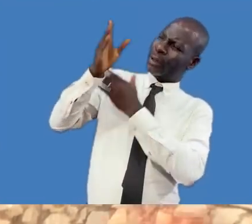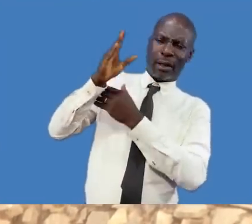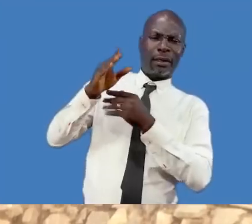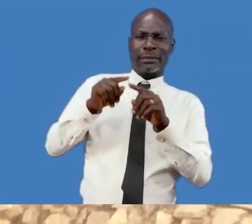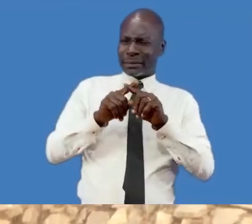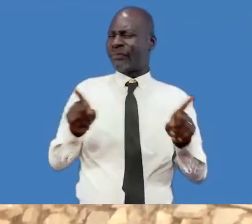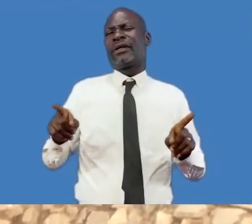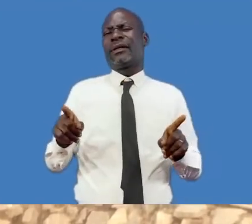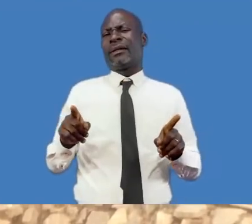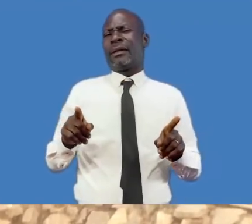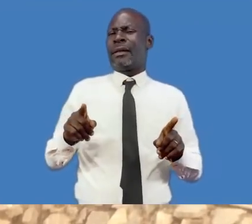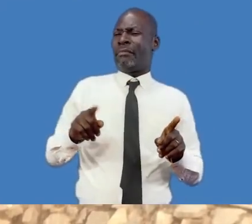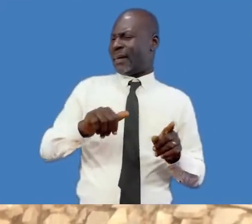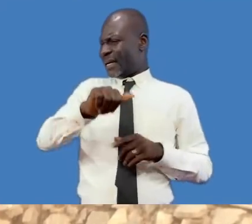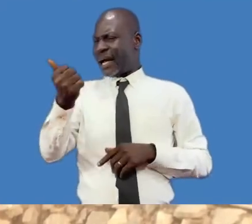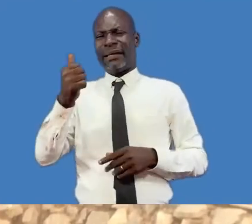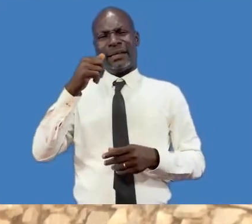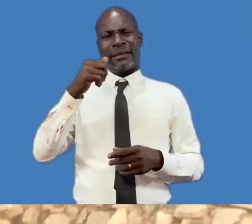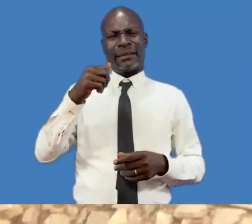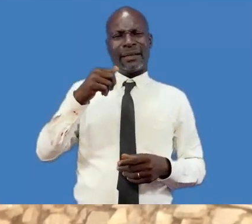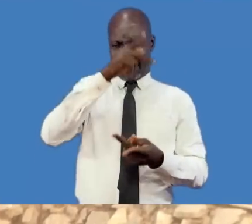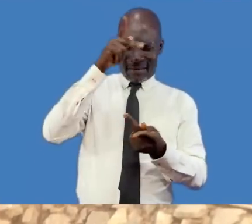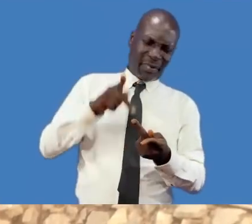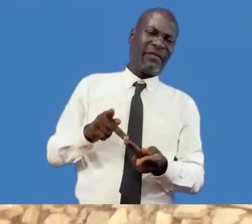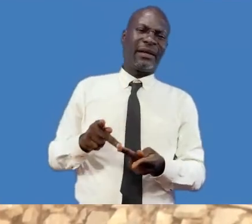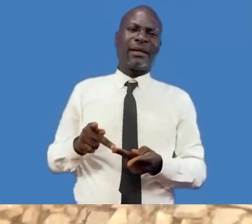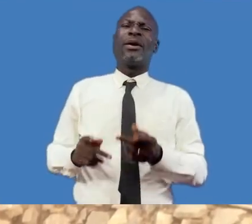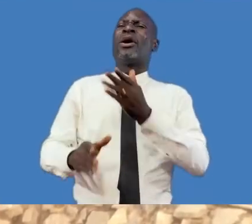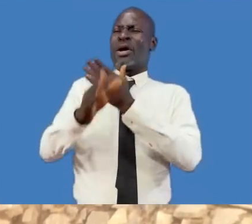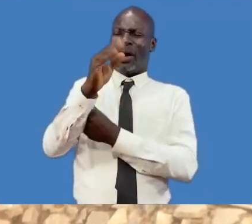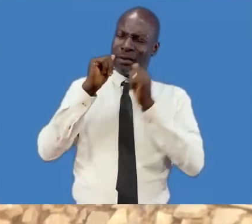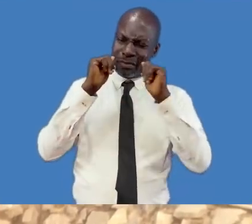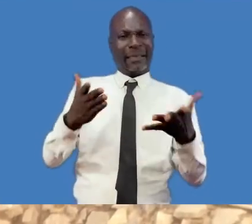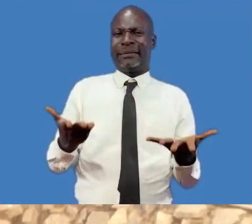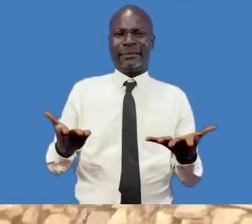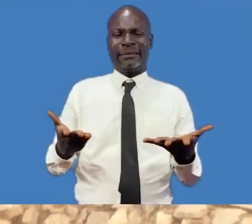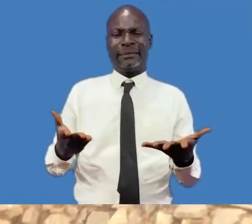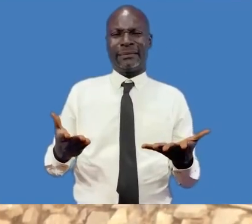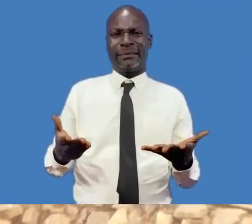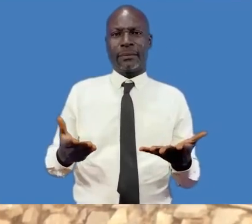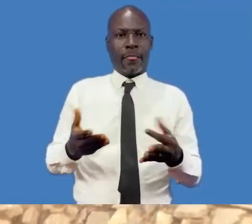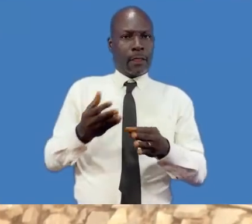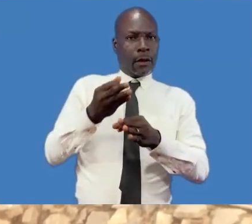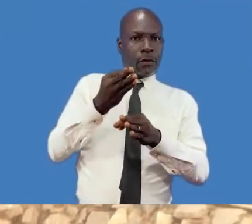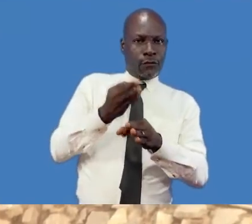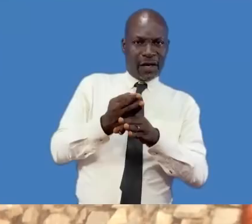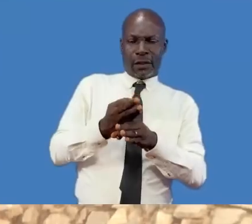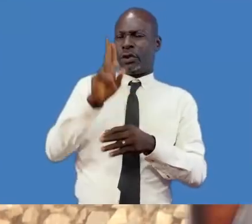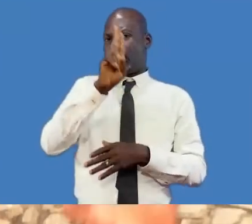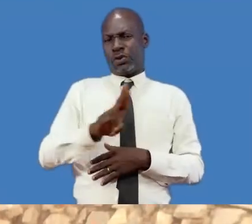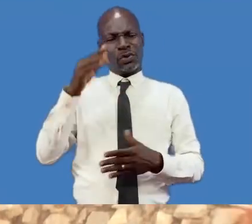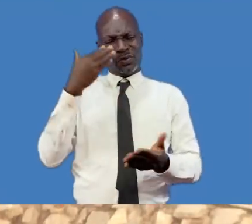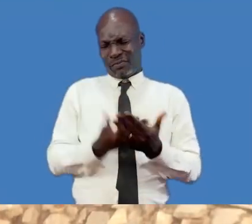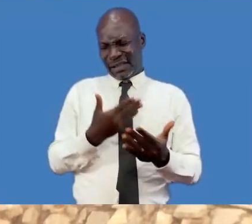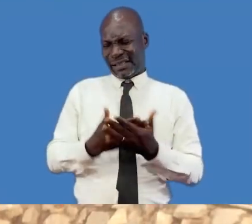others, dear, no, excellent. This is God's judgment. Whatever people would tell me, na gidie si ye de sika na sa honam